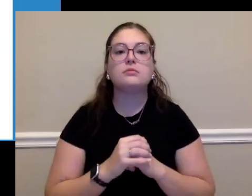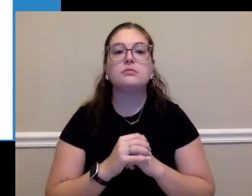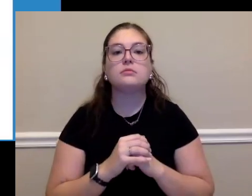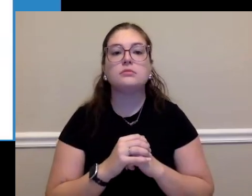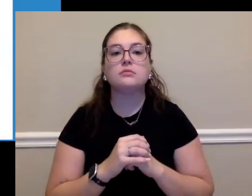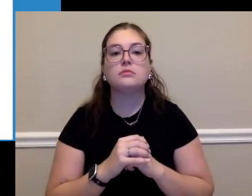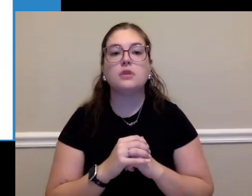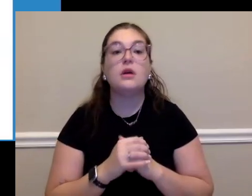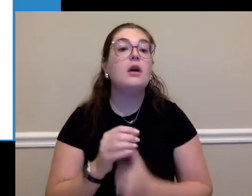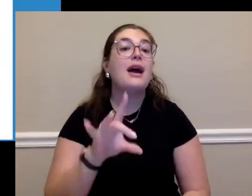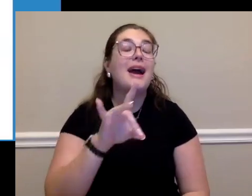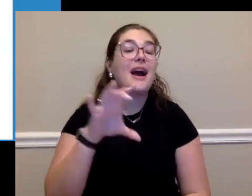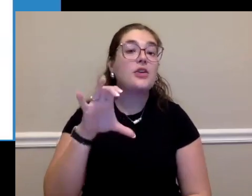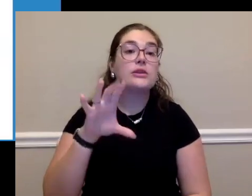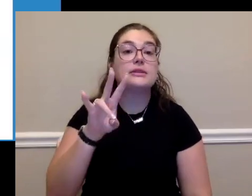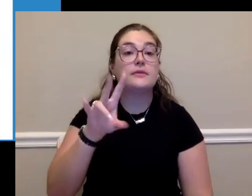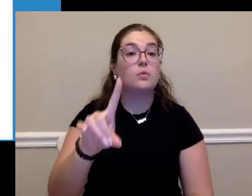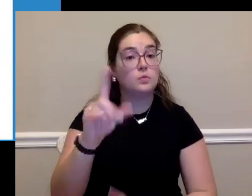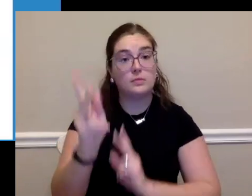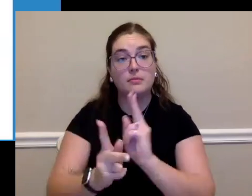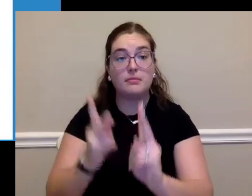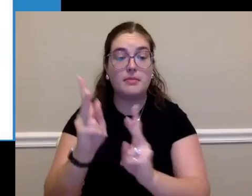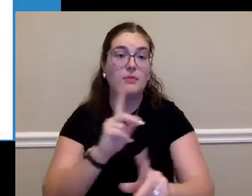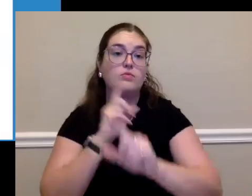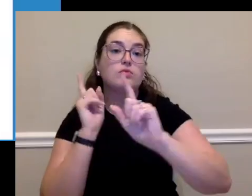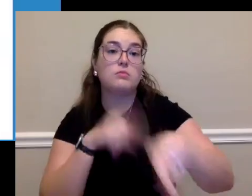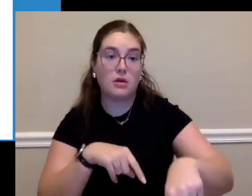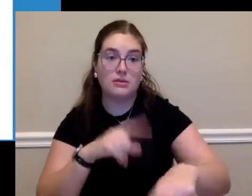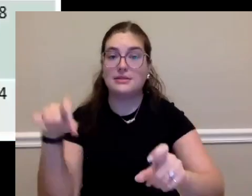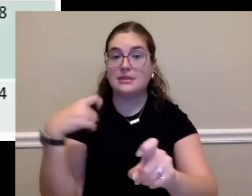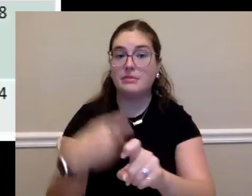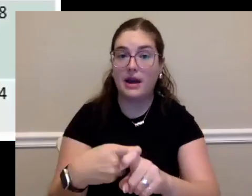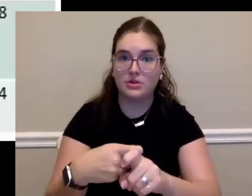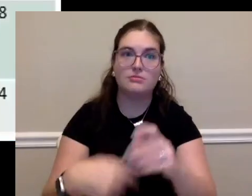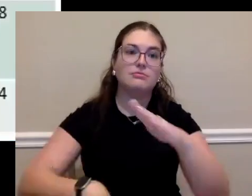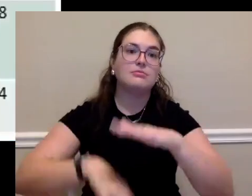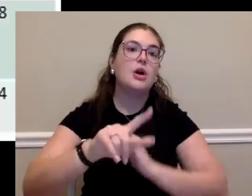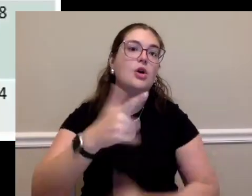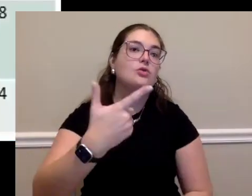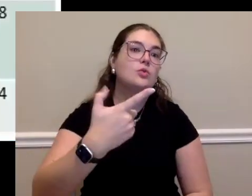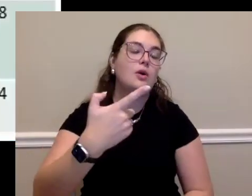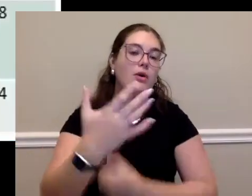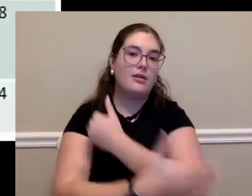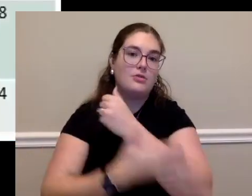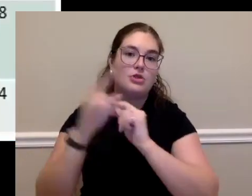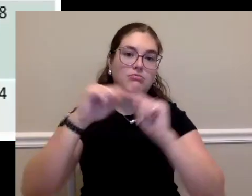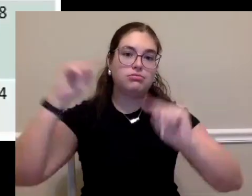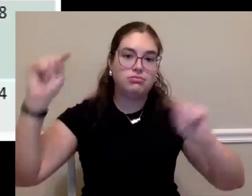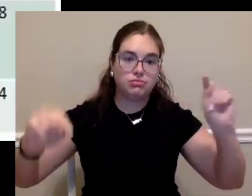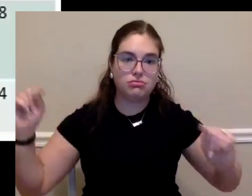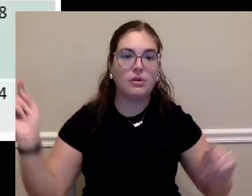871 respondents for Spanish, representing 21 different countries. And here's kind of a